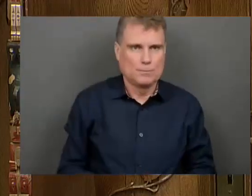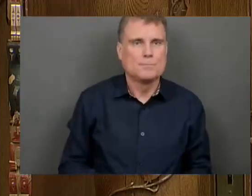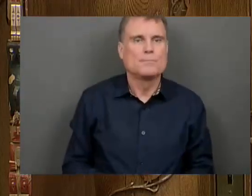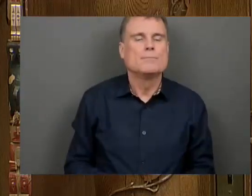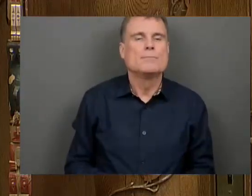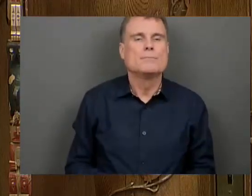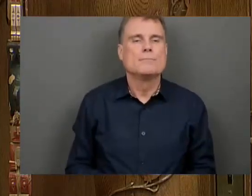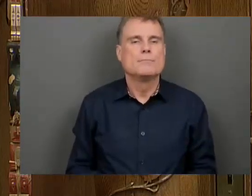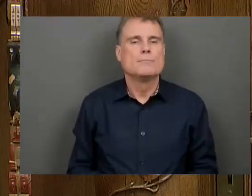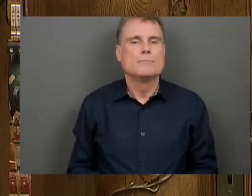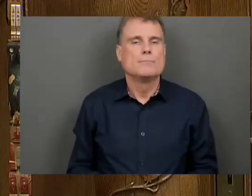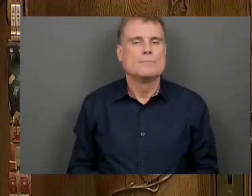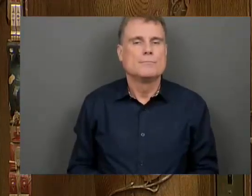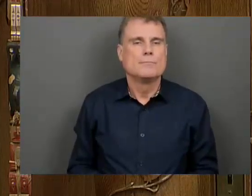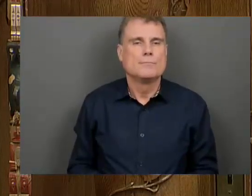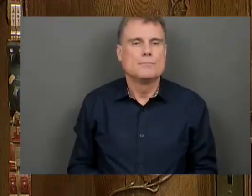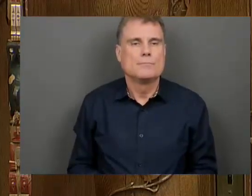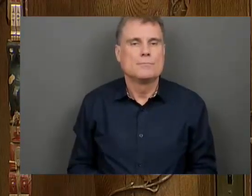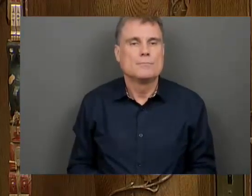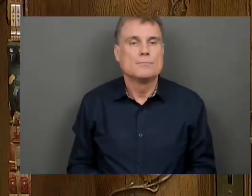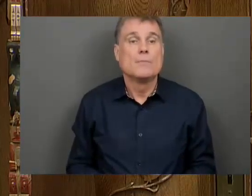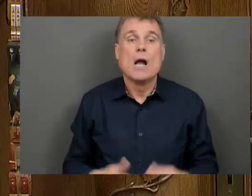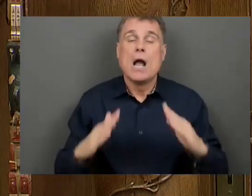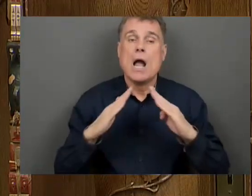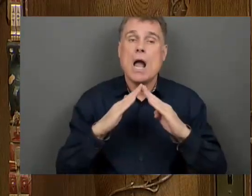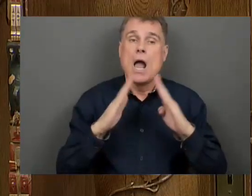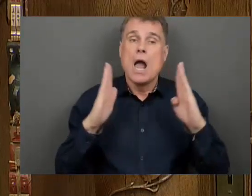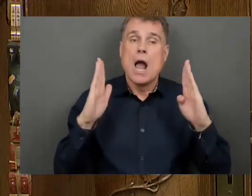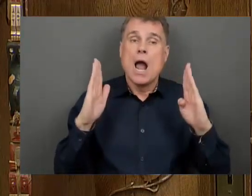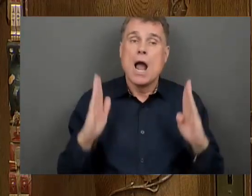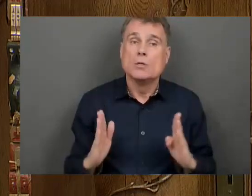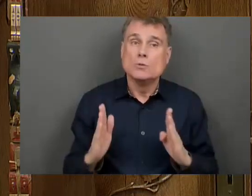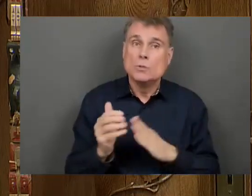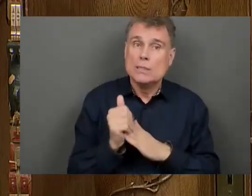House Leader of the Official Opposition. Thank you, Mr. Speaker.